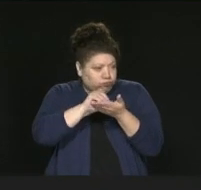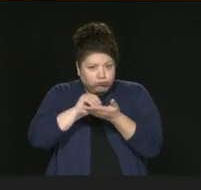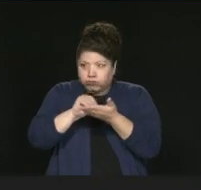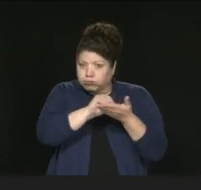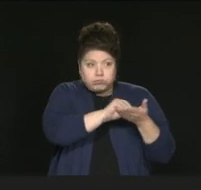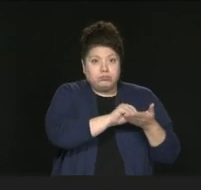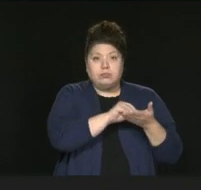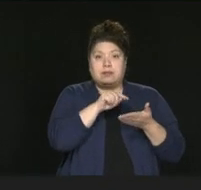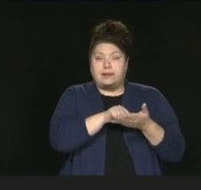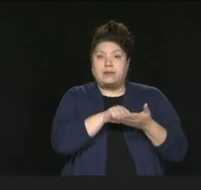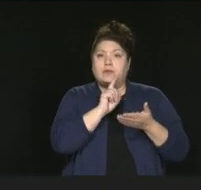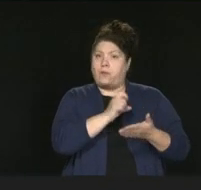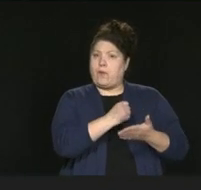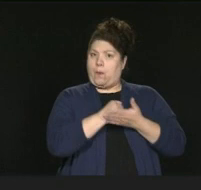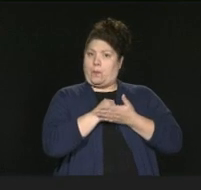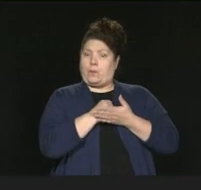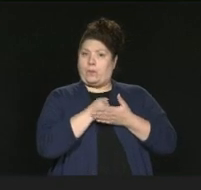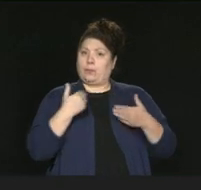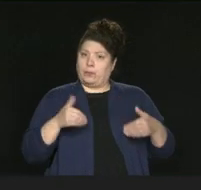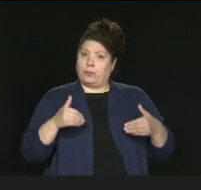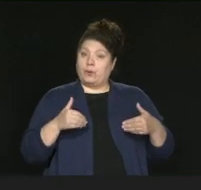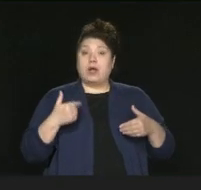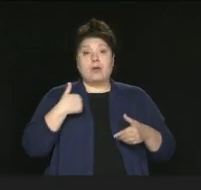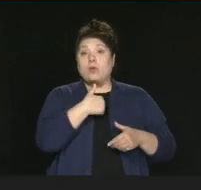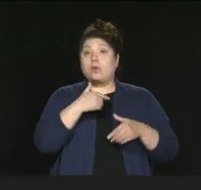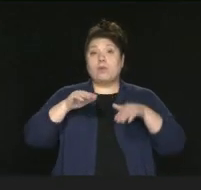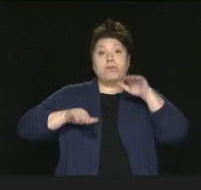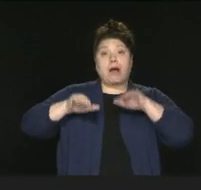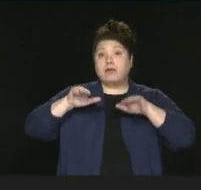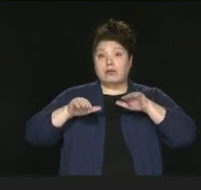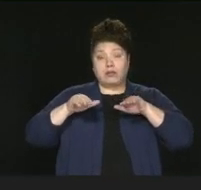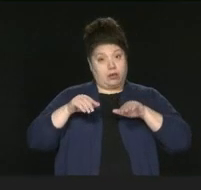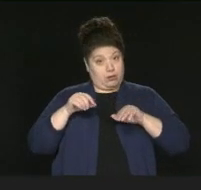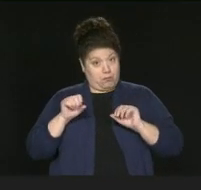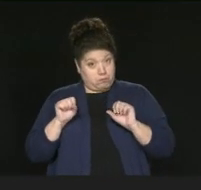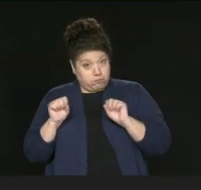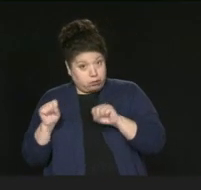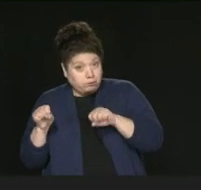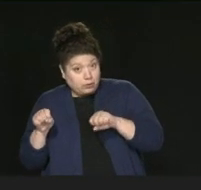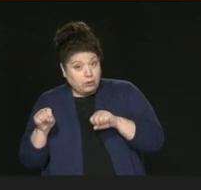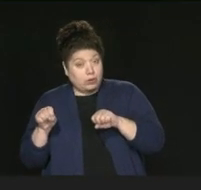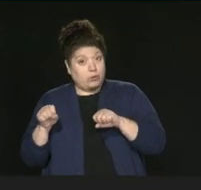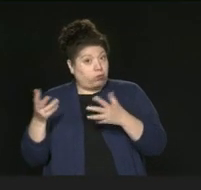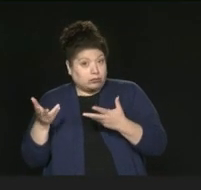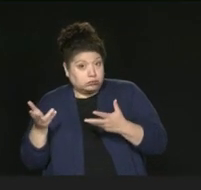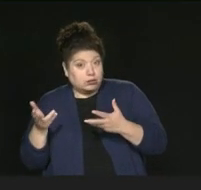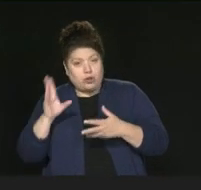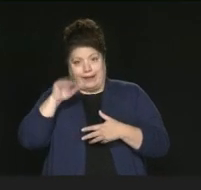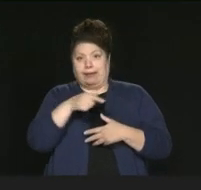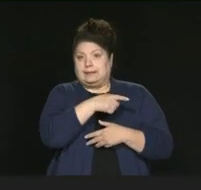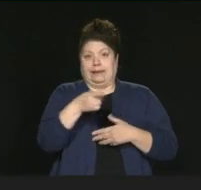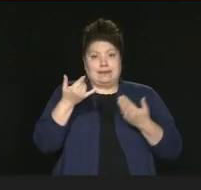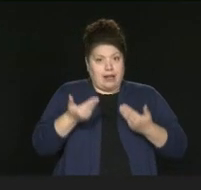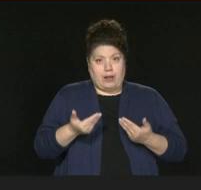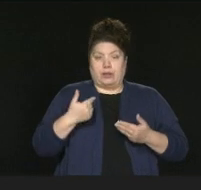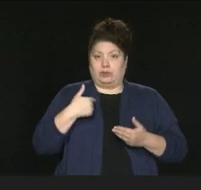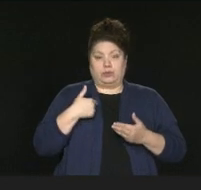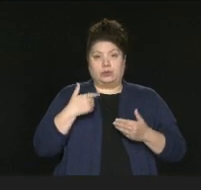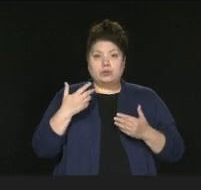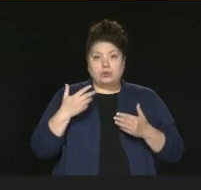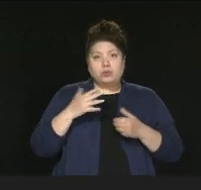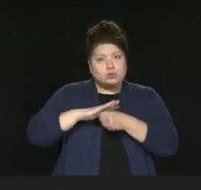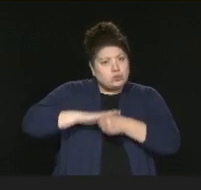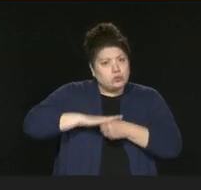always a balance between, what's feasible. Everyone's stretched in terms of working, under extreme circumstances.